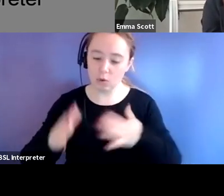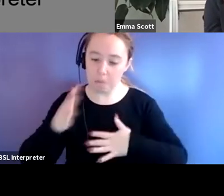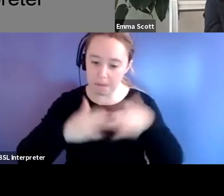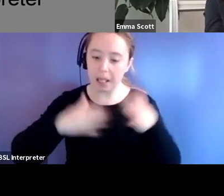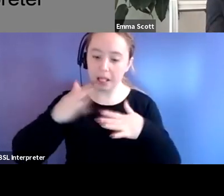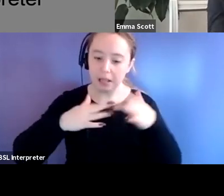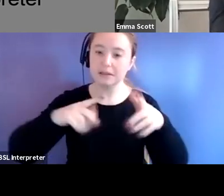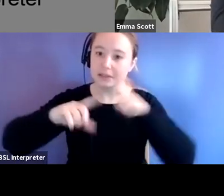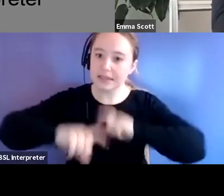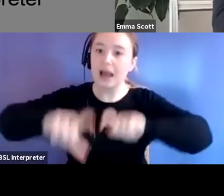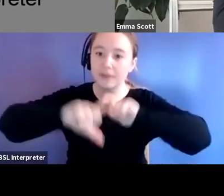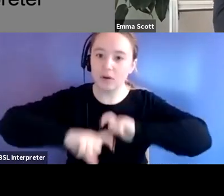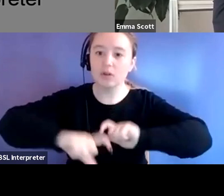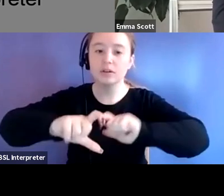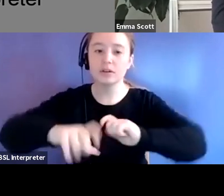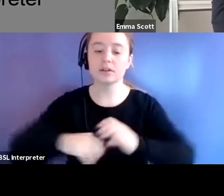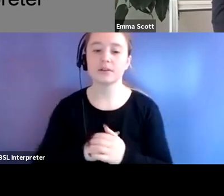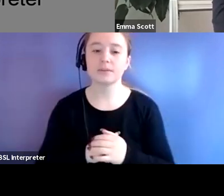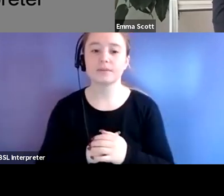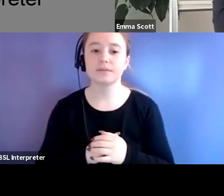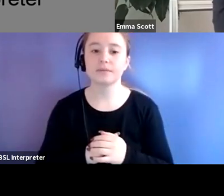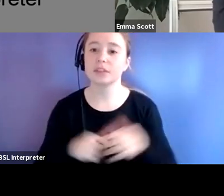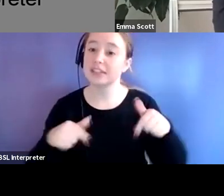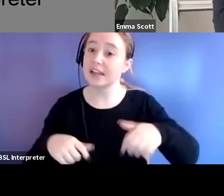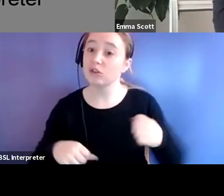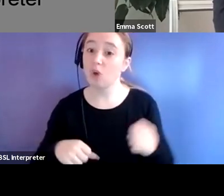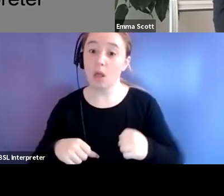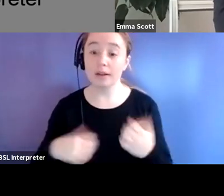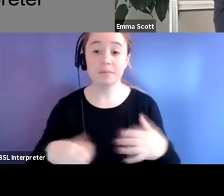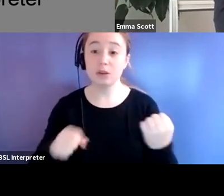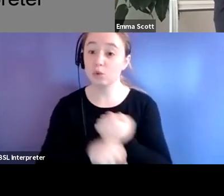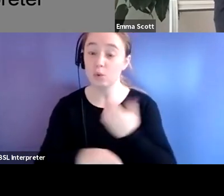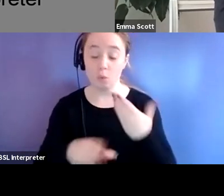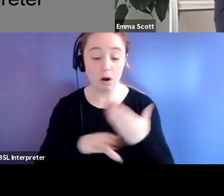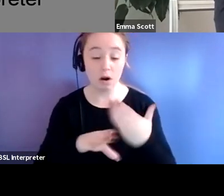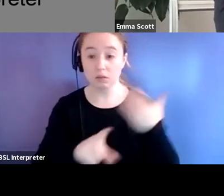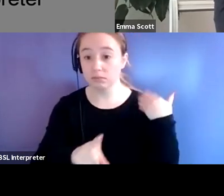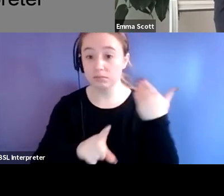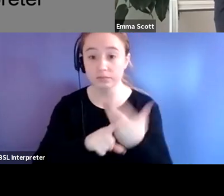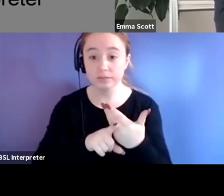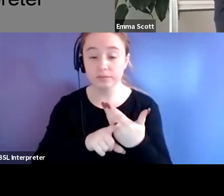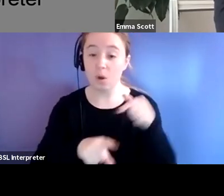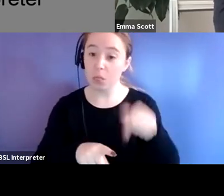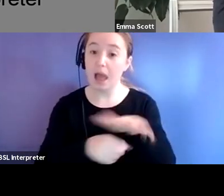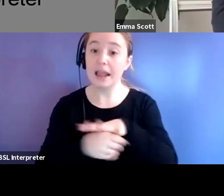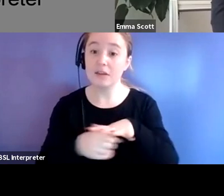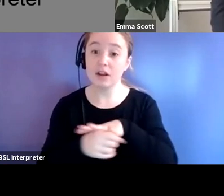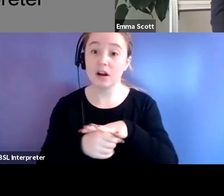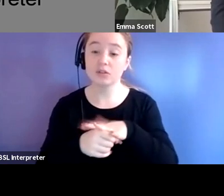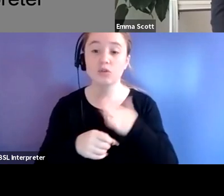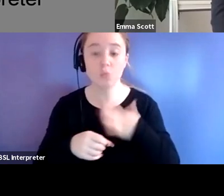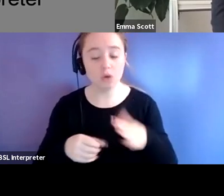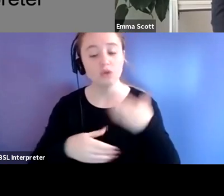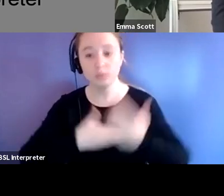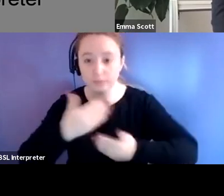of a lot of the work that we'd already been doing in Scotland, in this territory and in this area. It's a concept